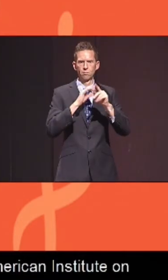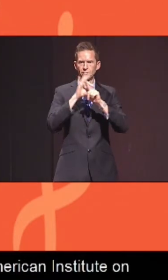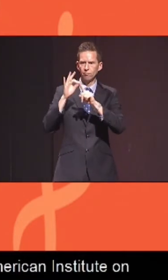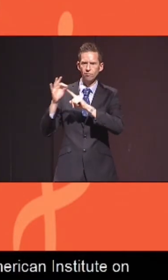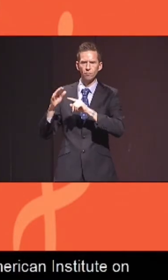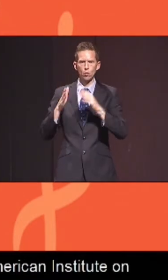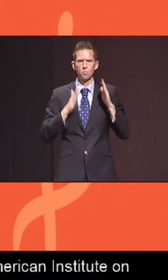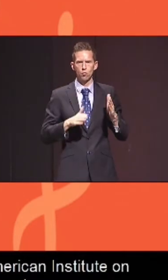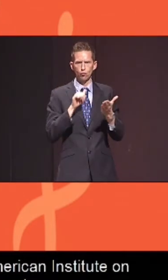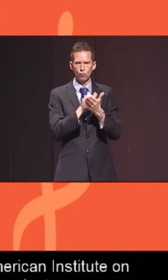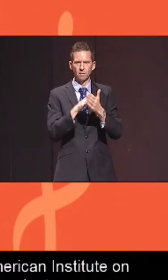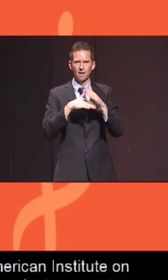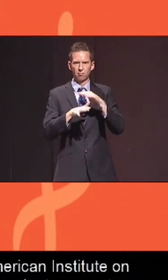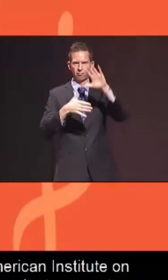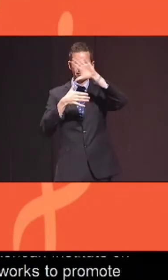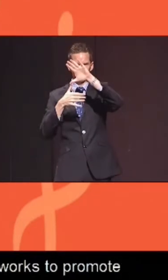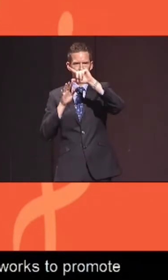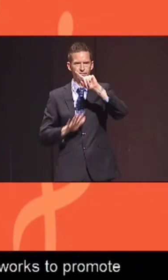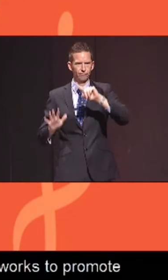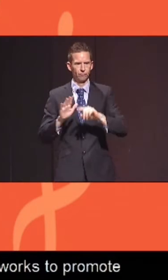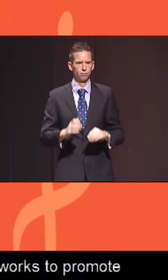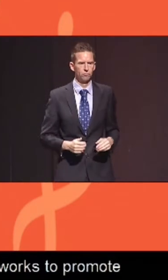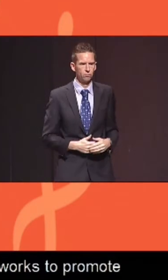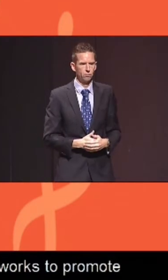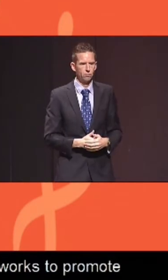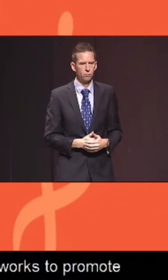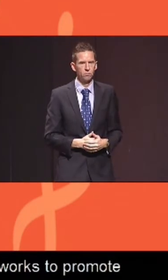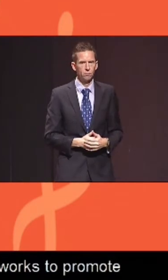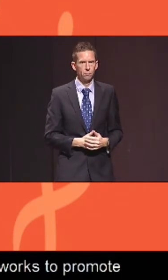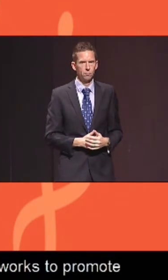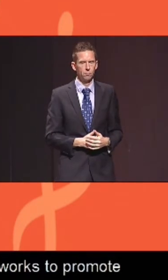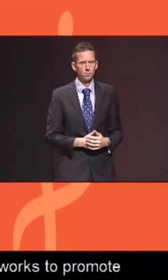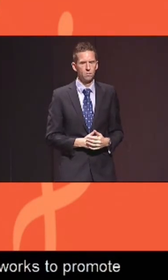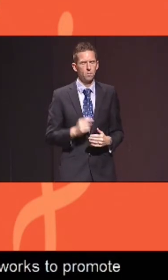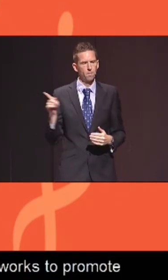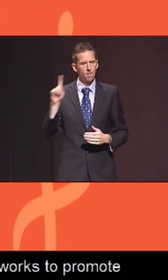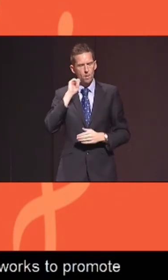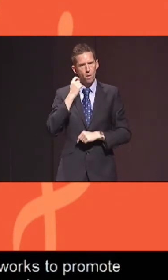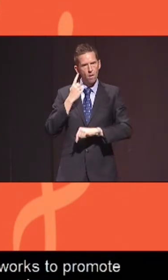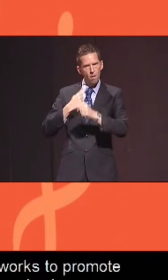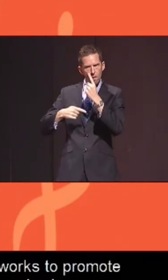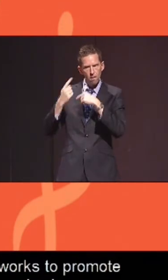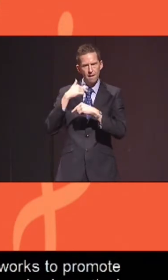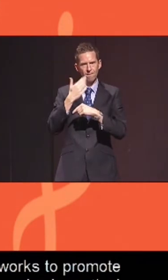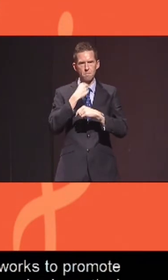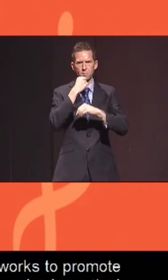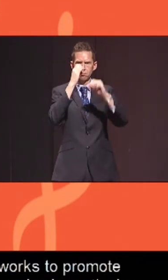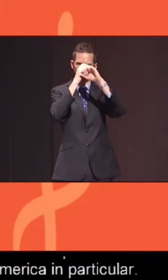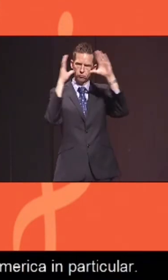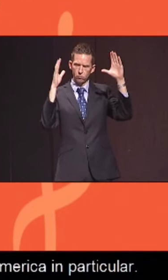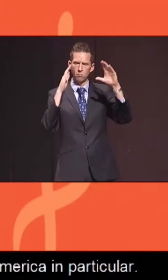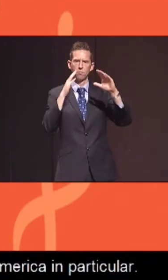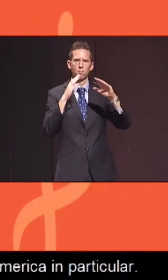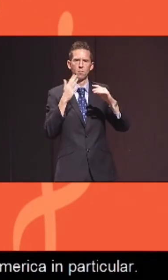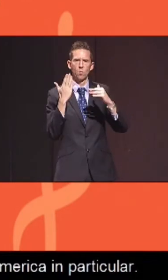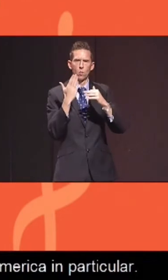and inclusiveness in Latin America in particular. And Rosangela will give us a little bit of an overview of the connection